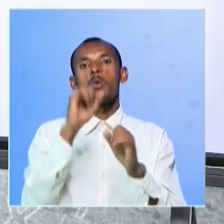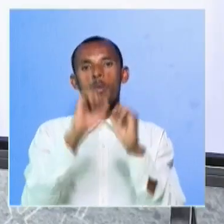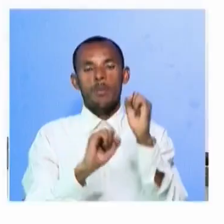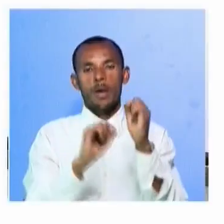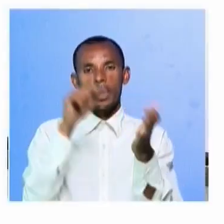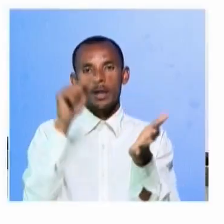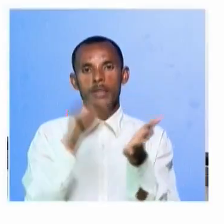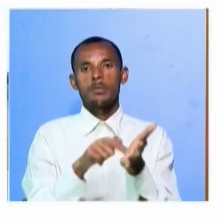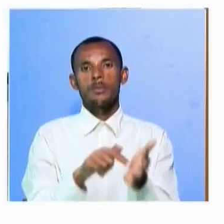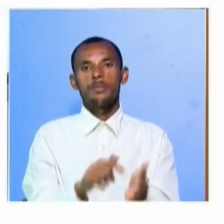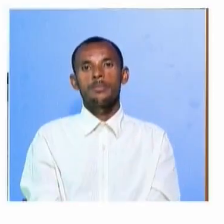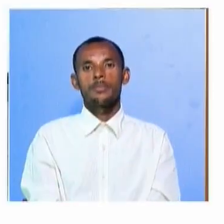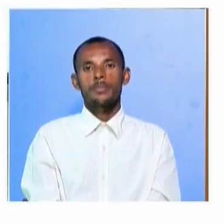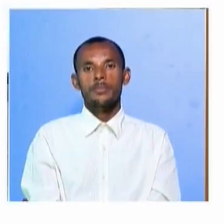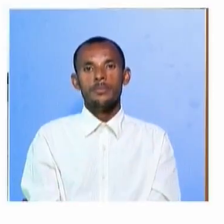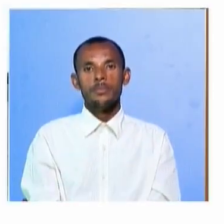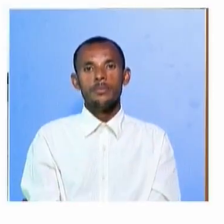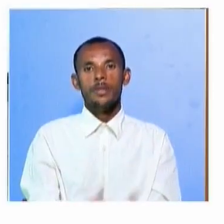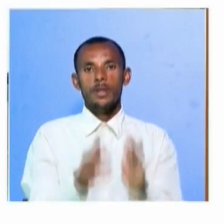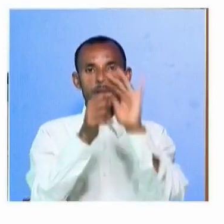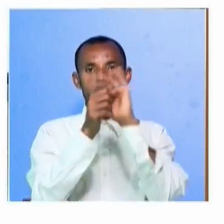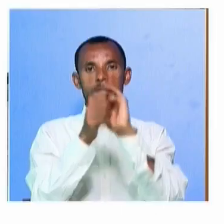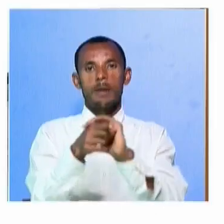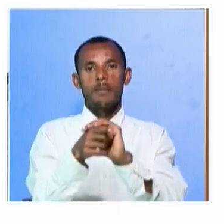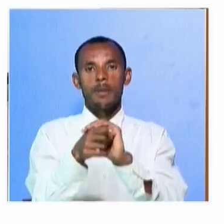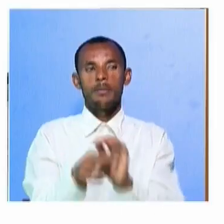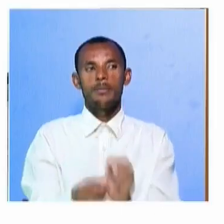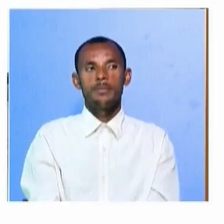decimals. Example.